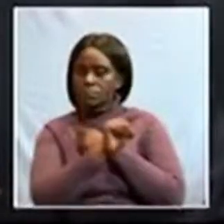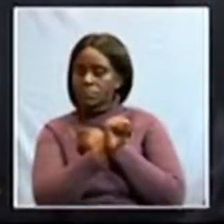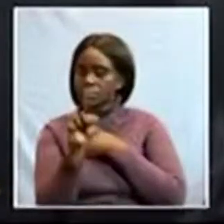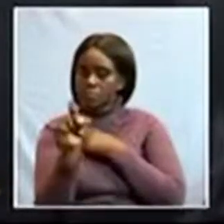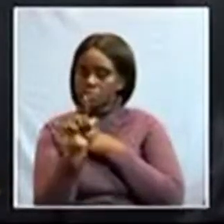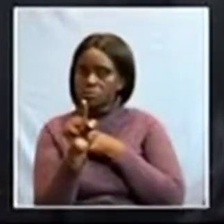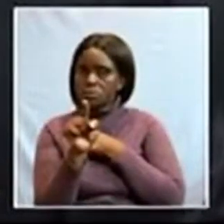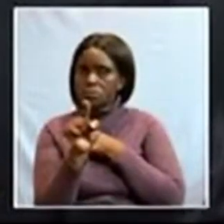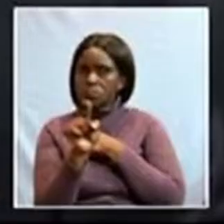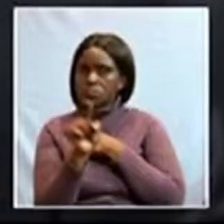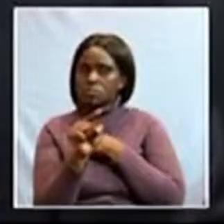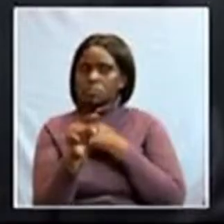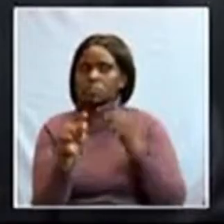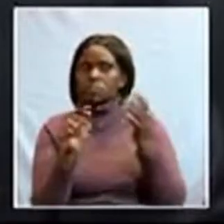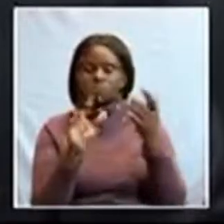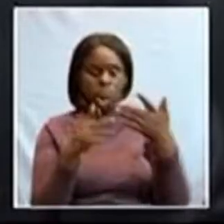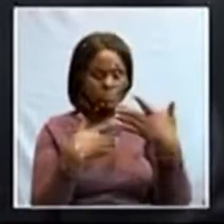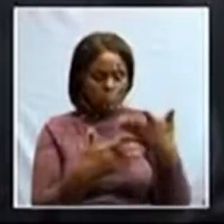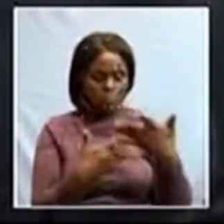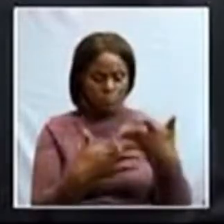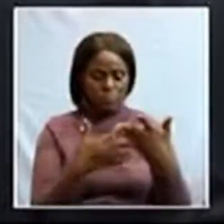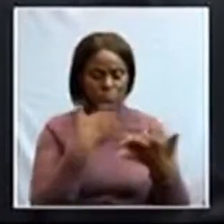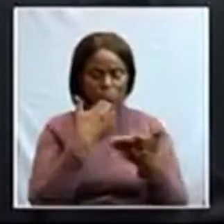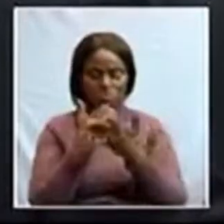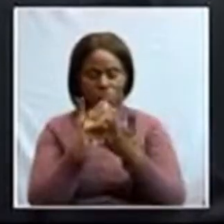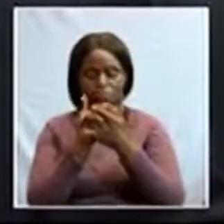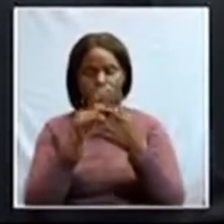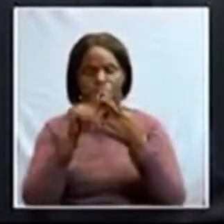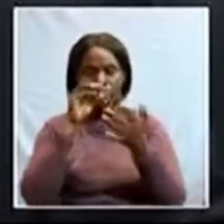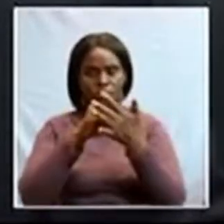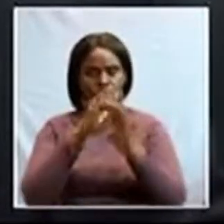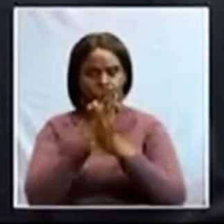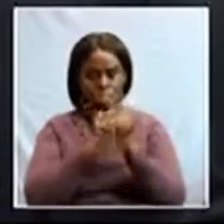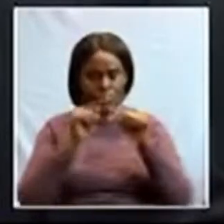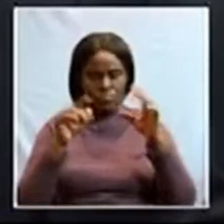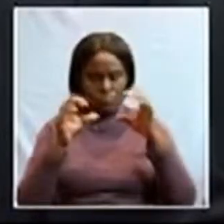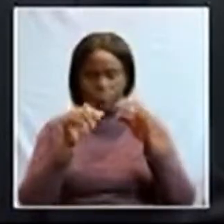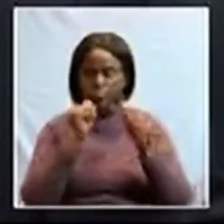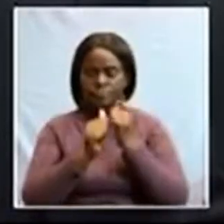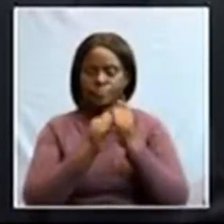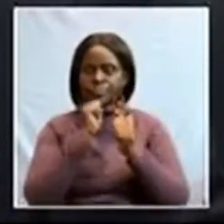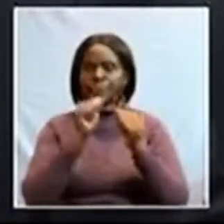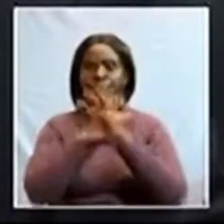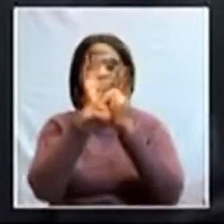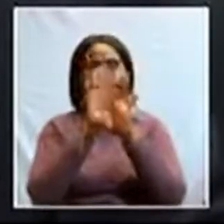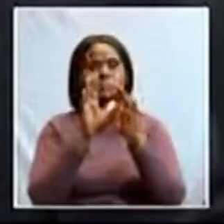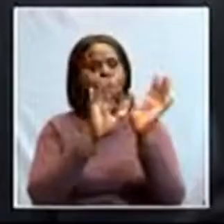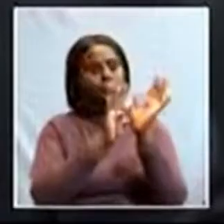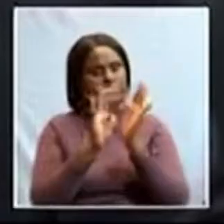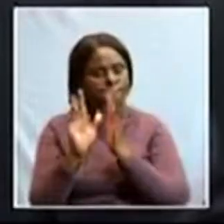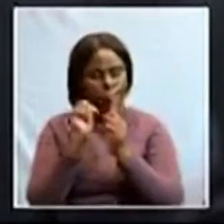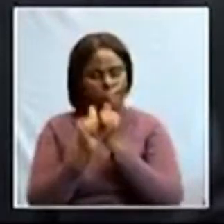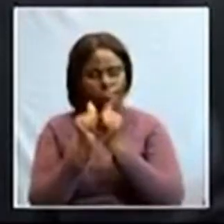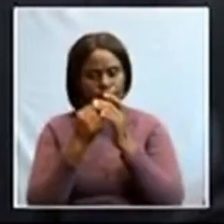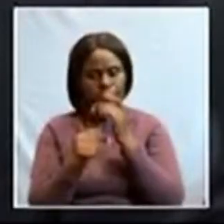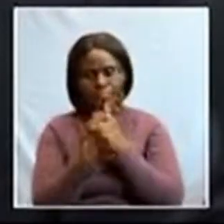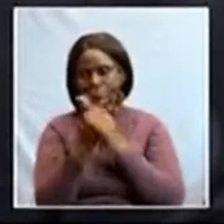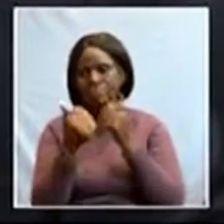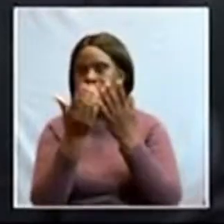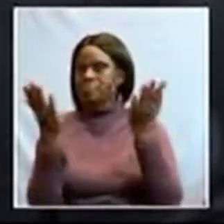these vouchers or evidence you have put before this committee, which was not properly acquitted, which